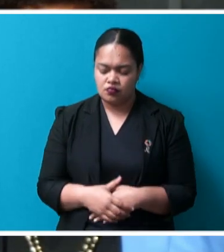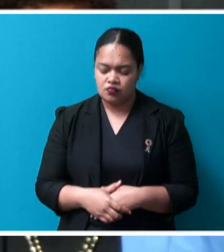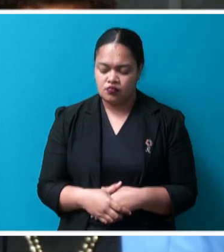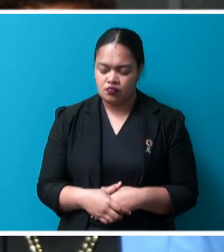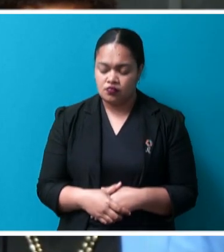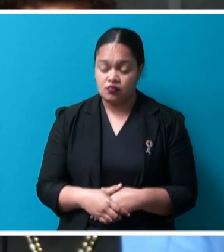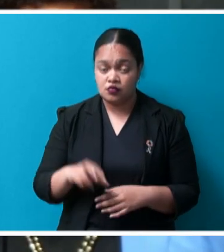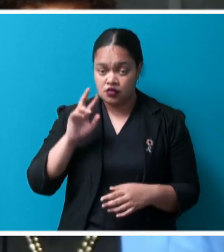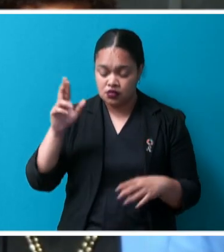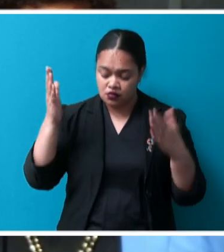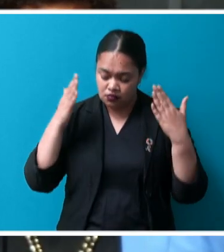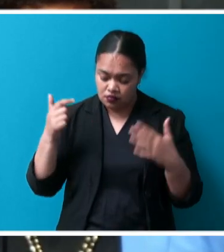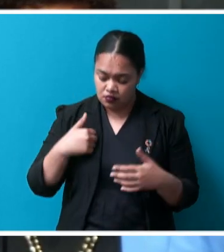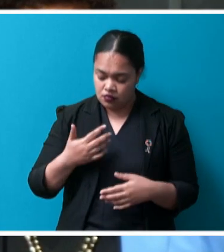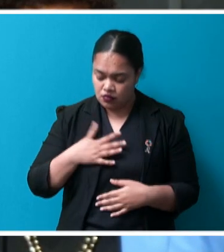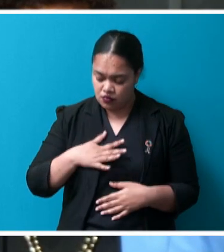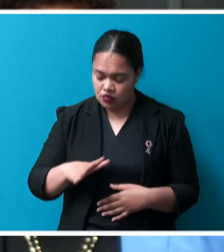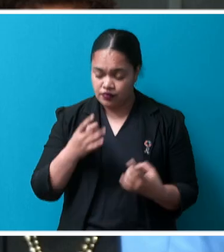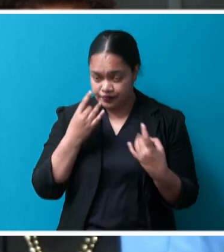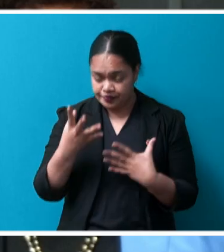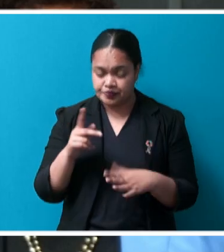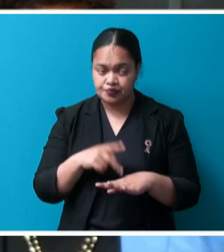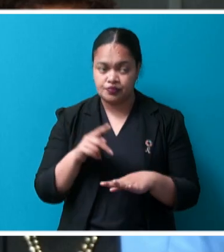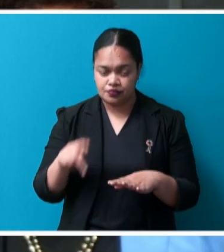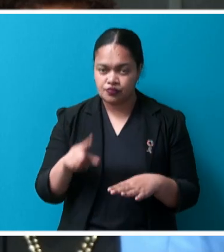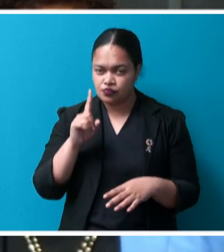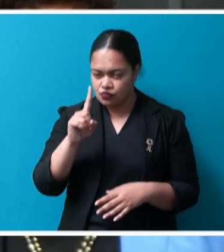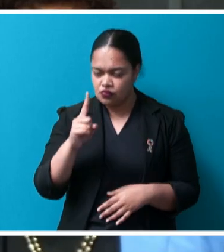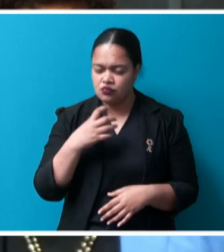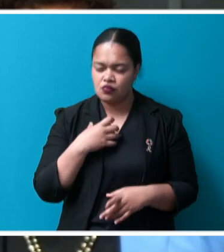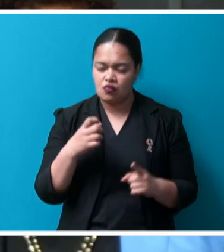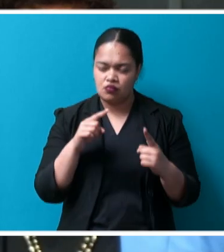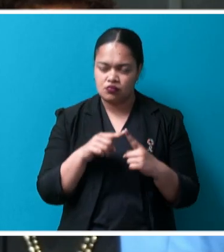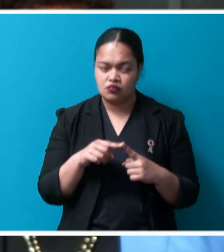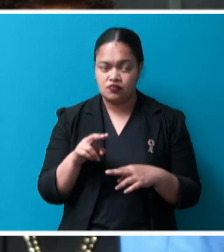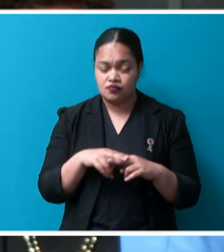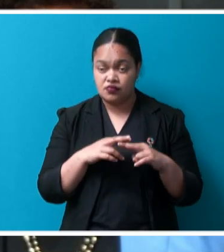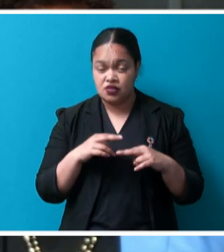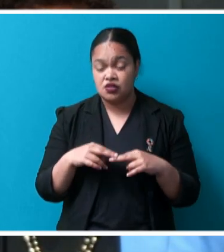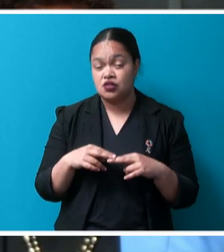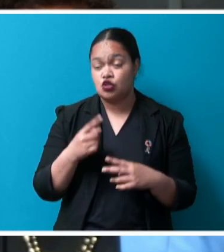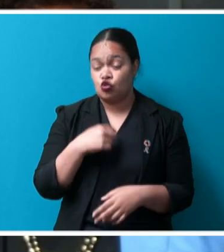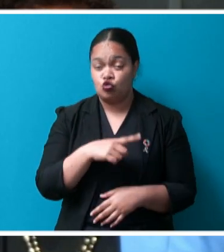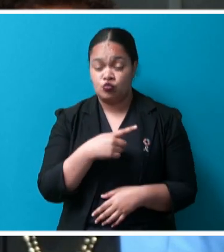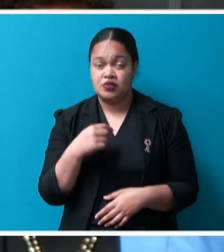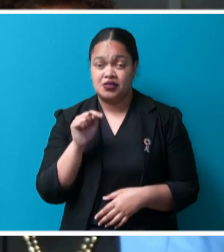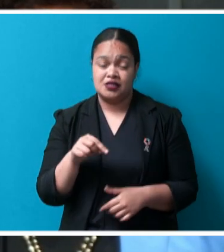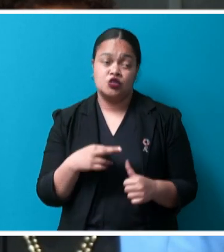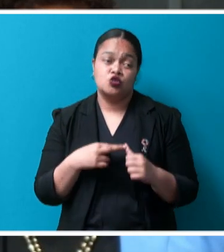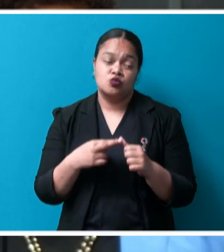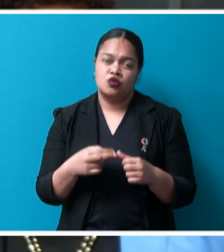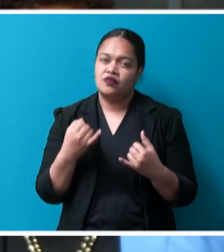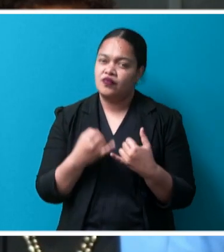Mr. Speaker, sir, I want to be candid with this House on one further point. Fiji's political commitment to this response has been